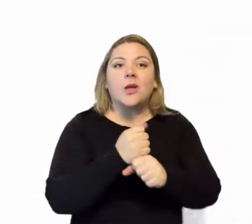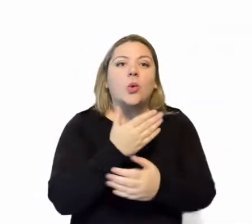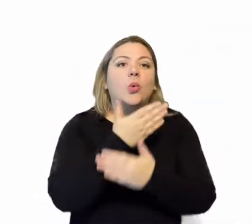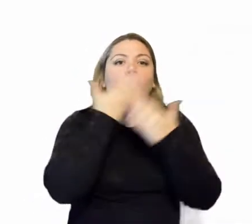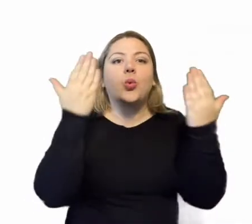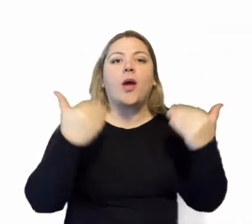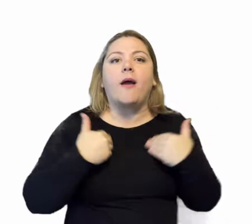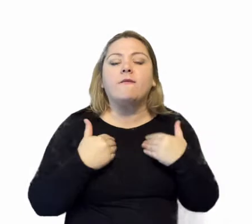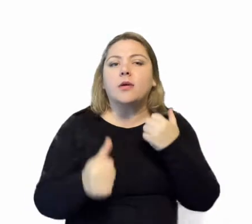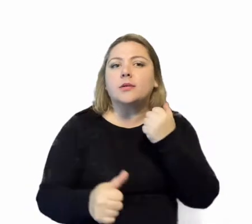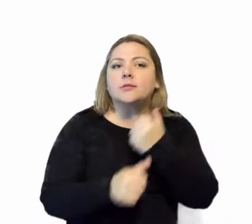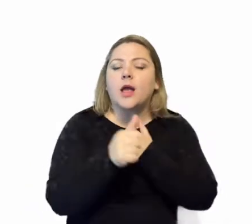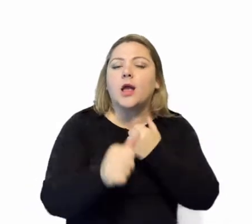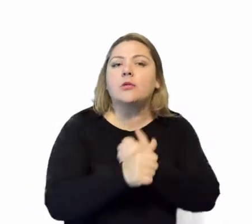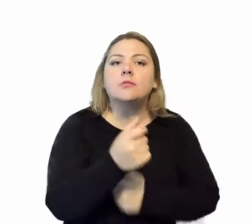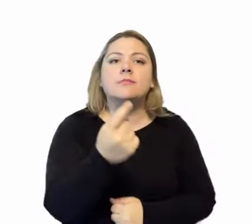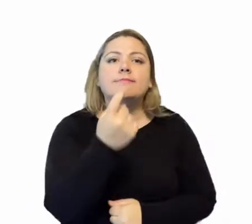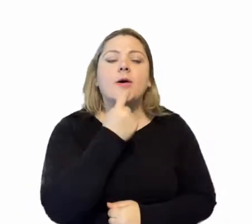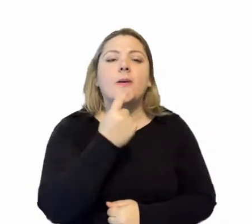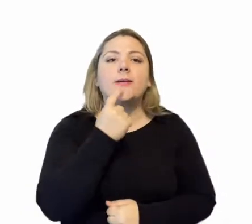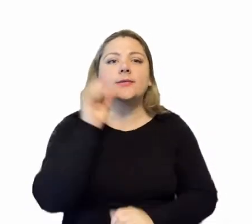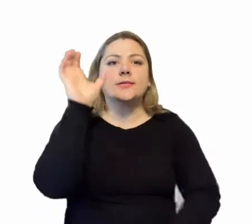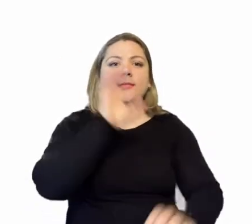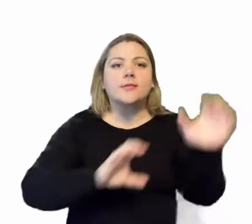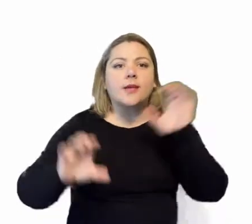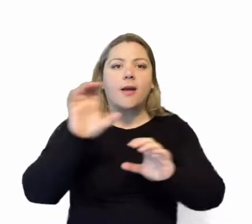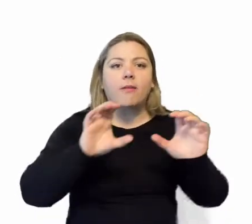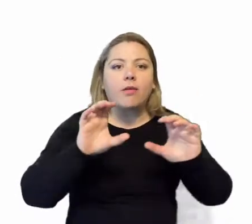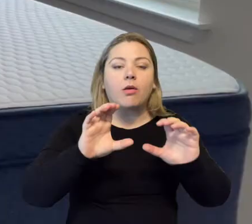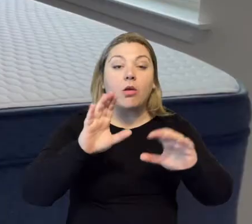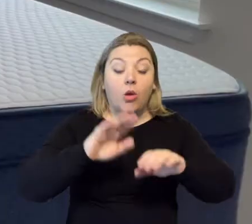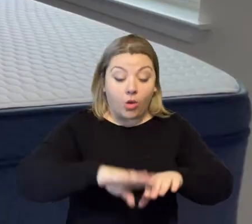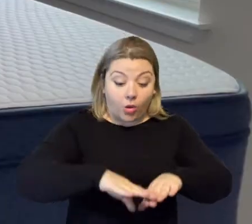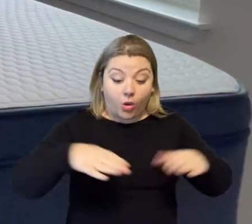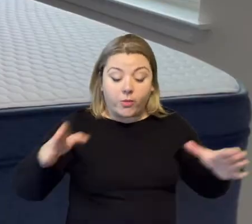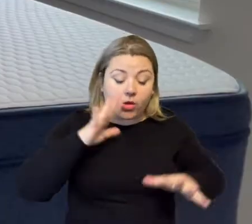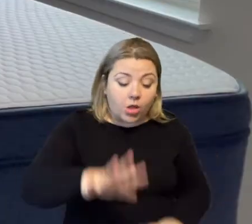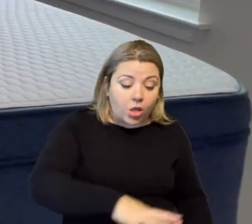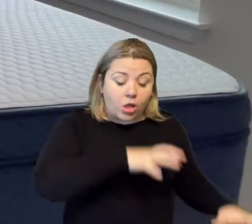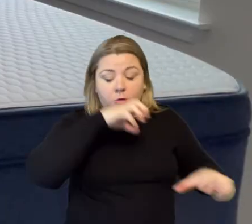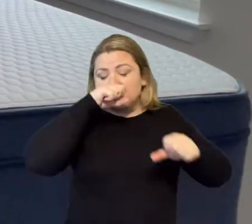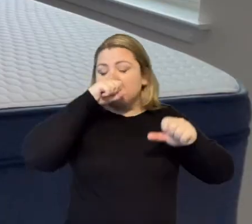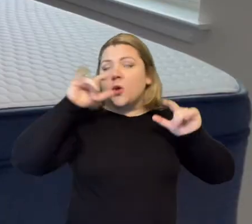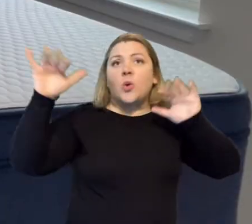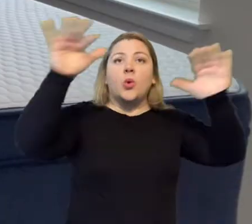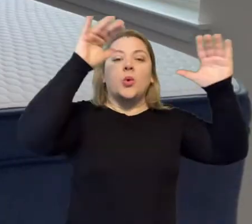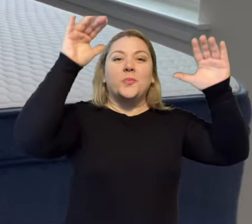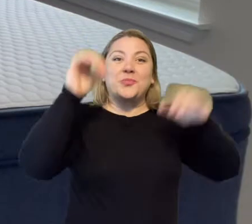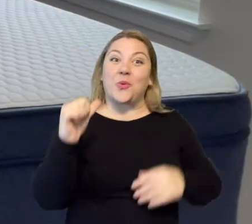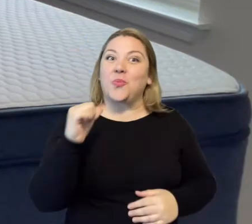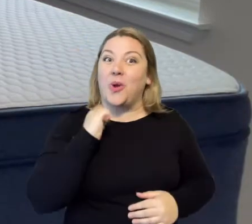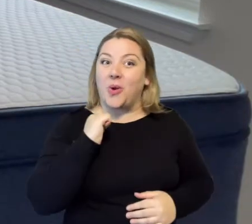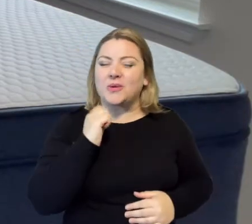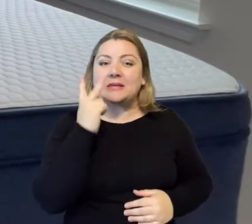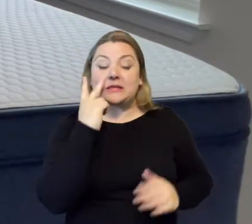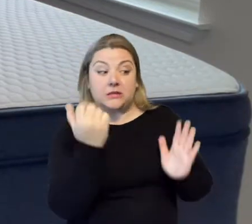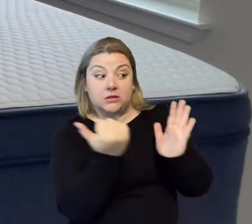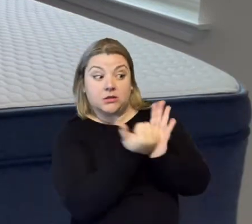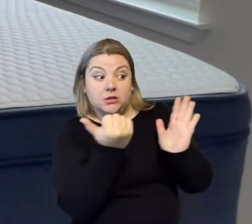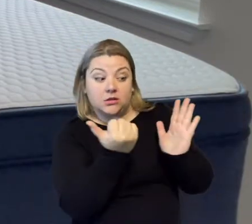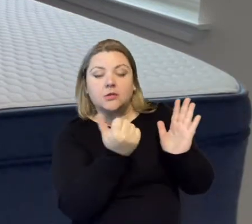harsh chemicals that when you open the mattress, they're gonna like float into your home. So what that certification is, it says that they are